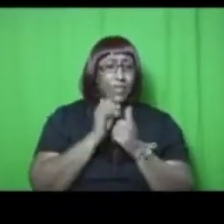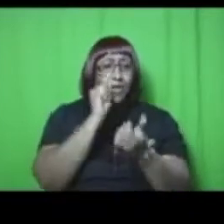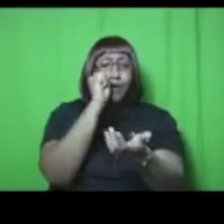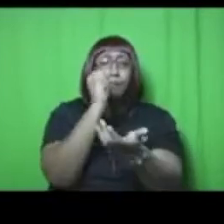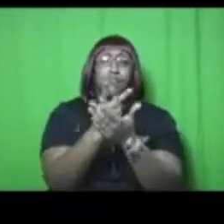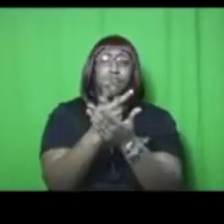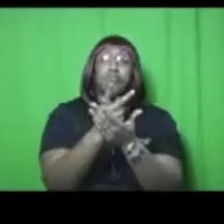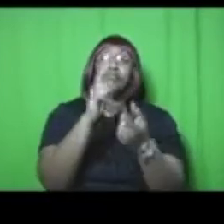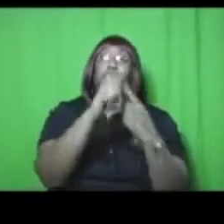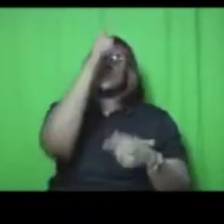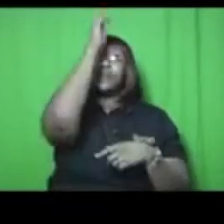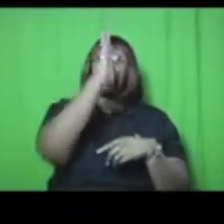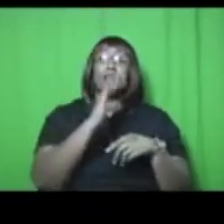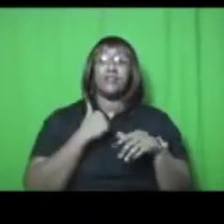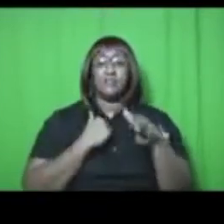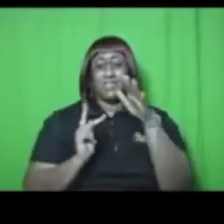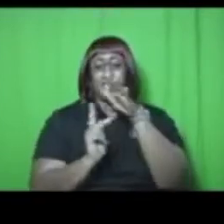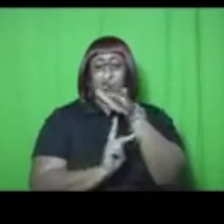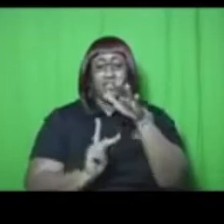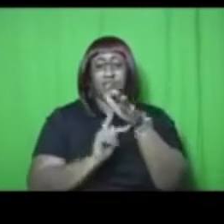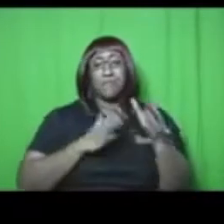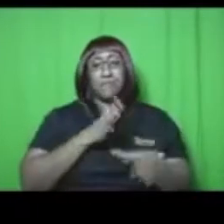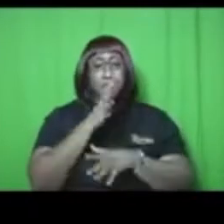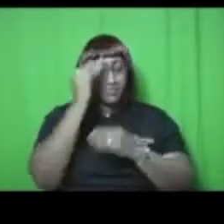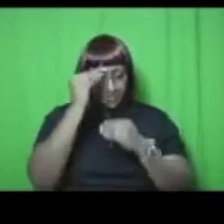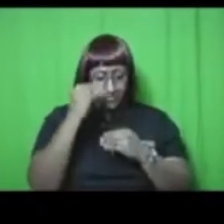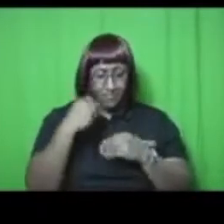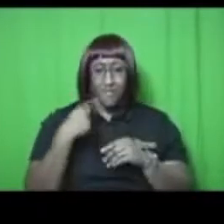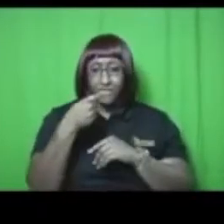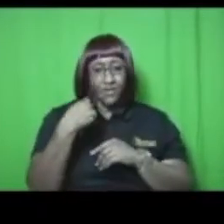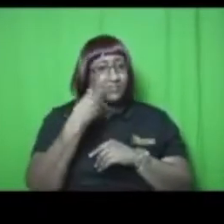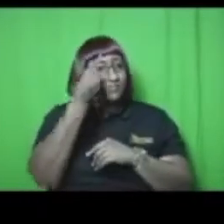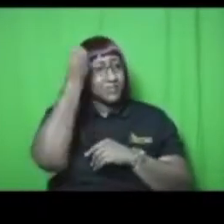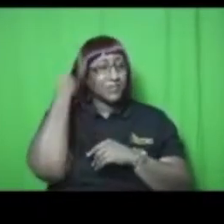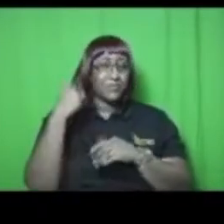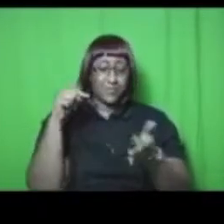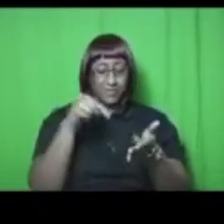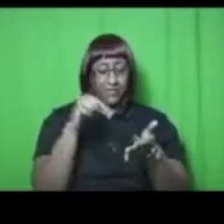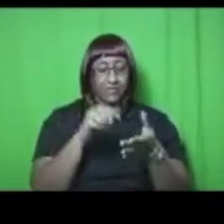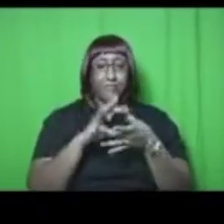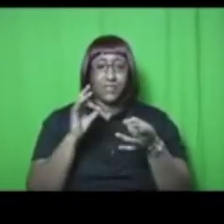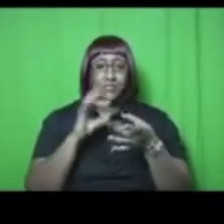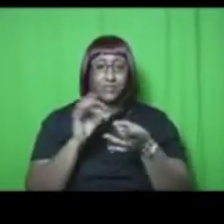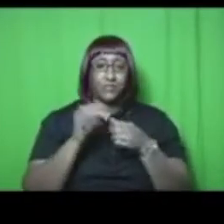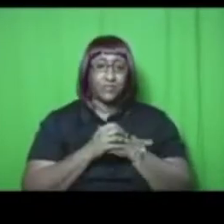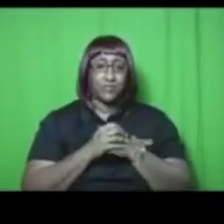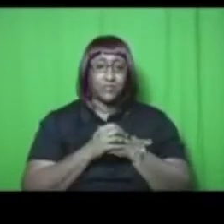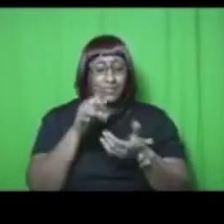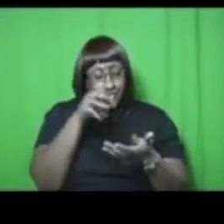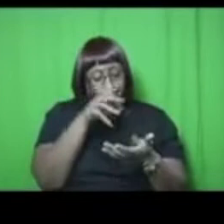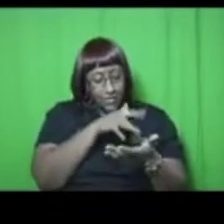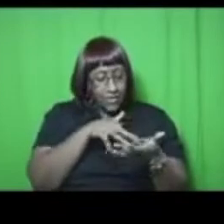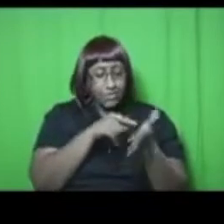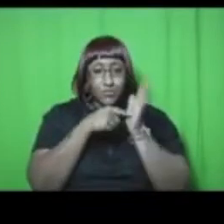Approved unto God. When I was in the kindergarten, my mama taught me as my first memory scripture, this scripture. Study to